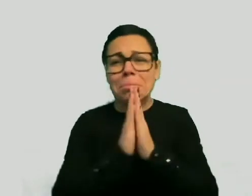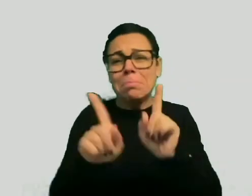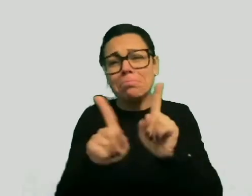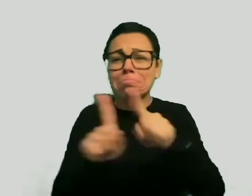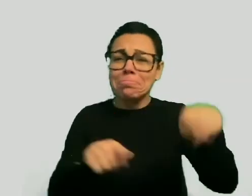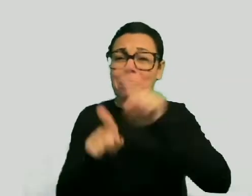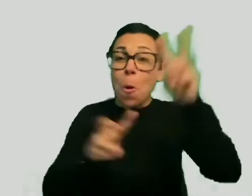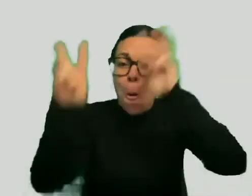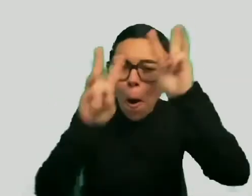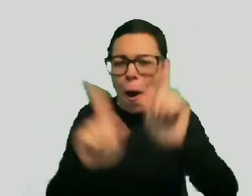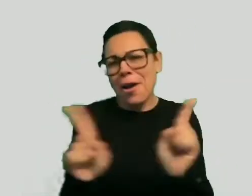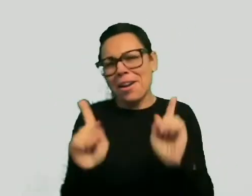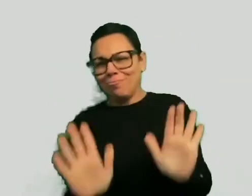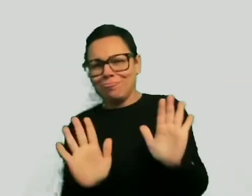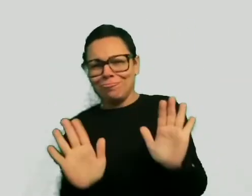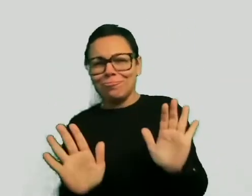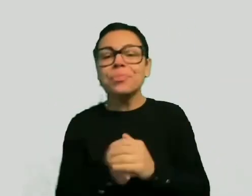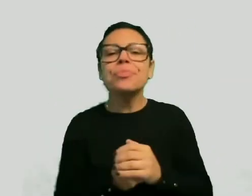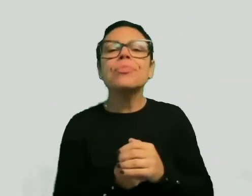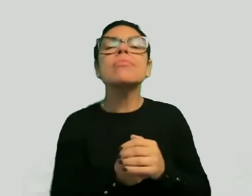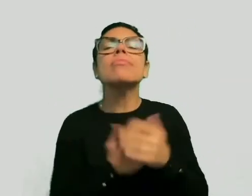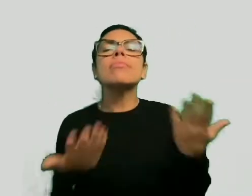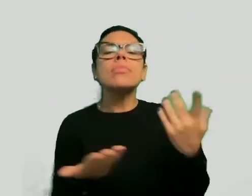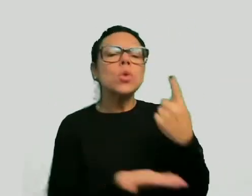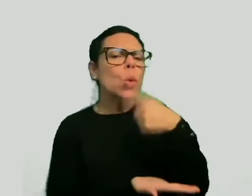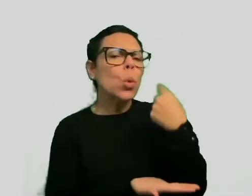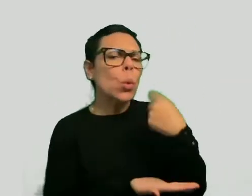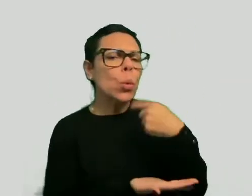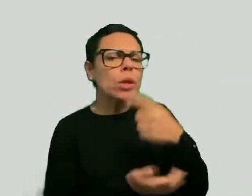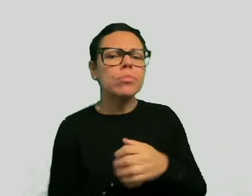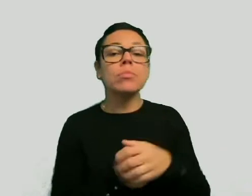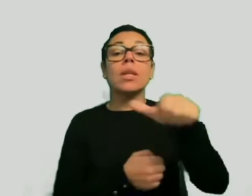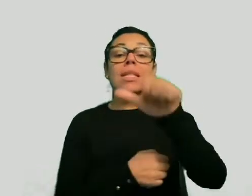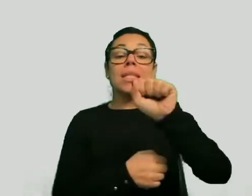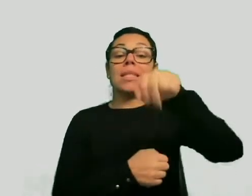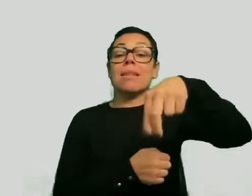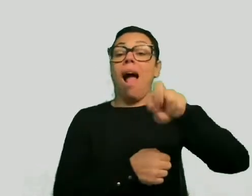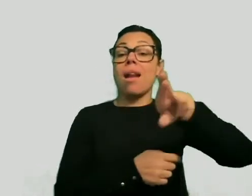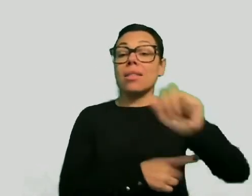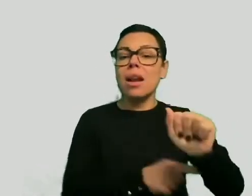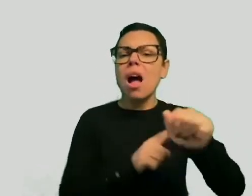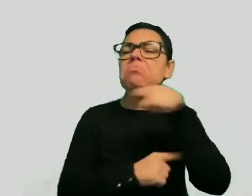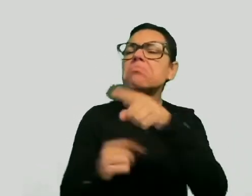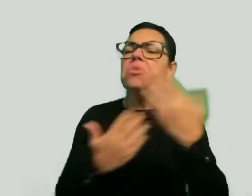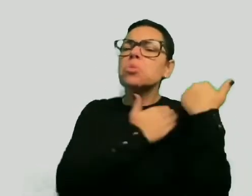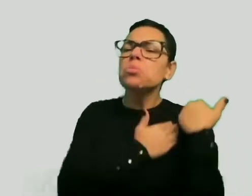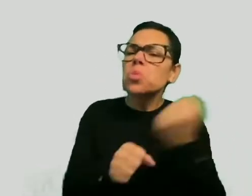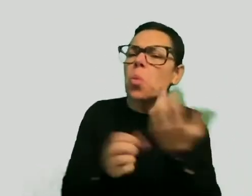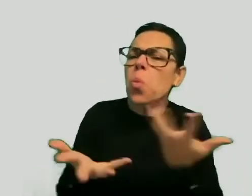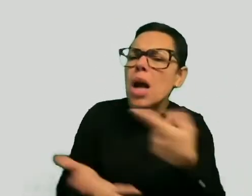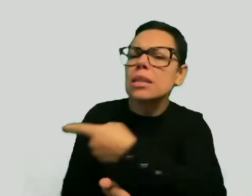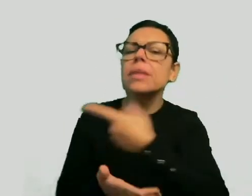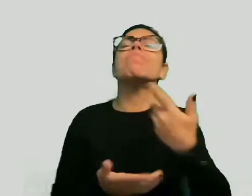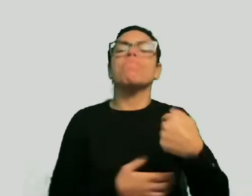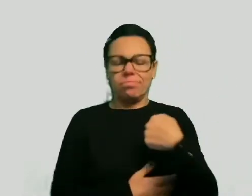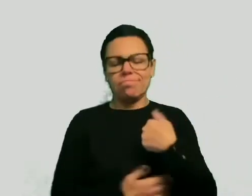Hello, who are you? I'm Sanya. Hi. Hi. What do you do? I'm a gender expert. So I work on gender